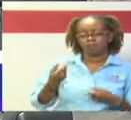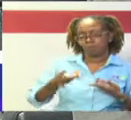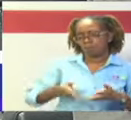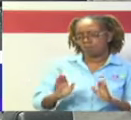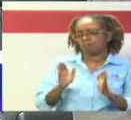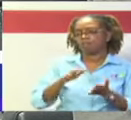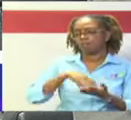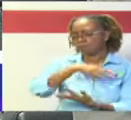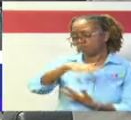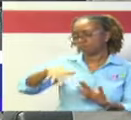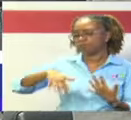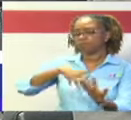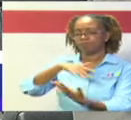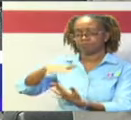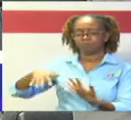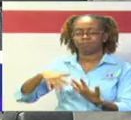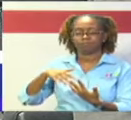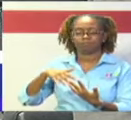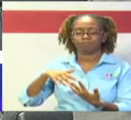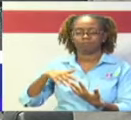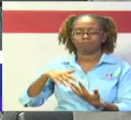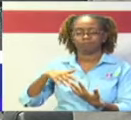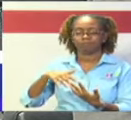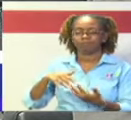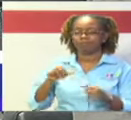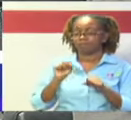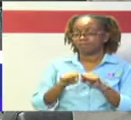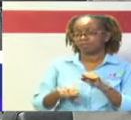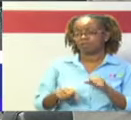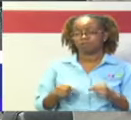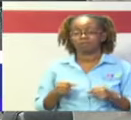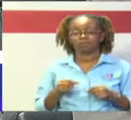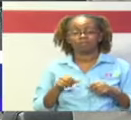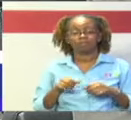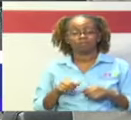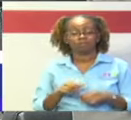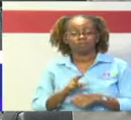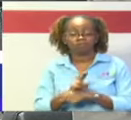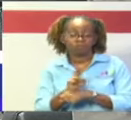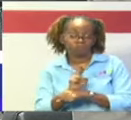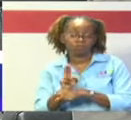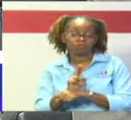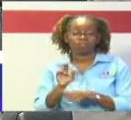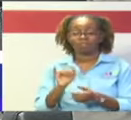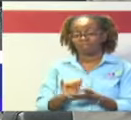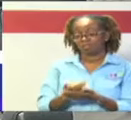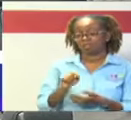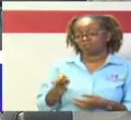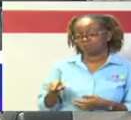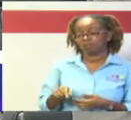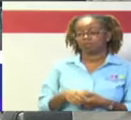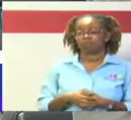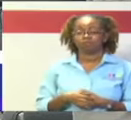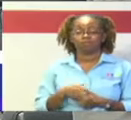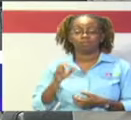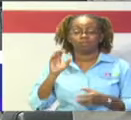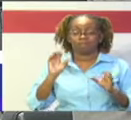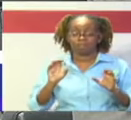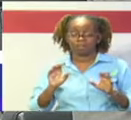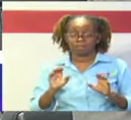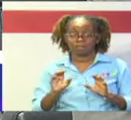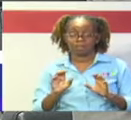theoretically, it is one of the approaches that can reduce risk. It will not clearly eliminate risk altogether, but it is an approach that can